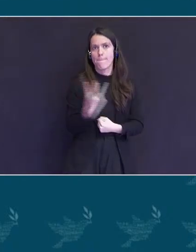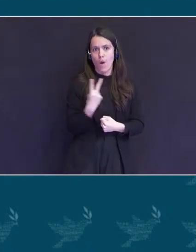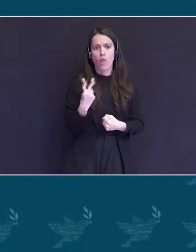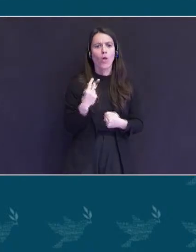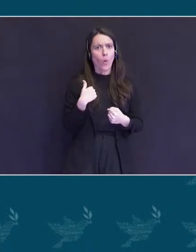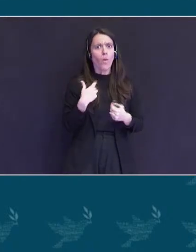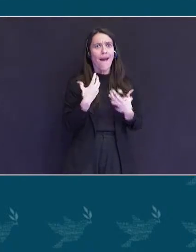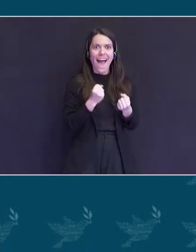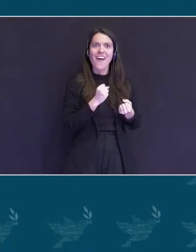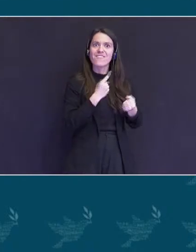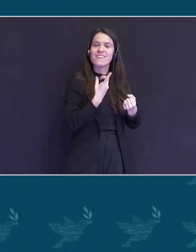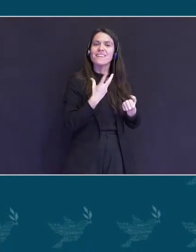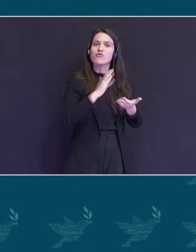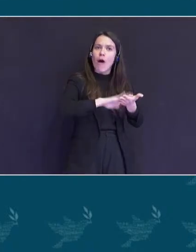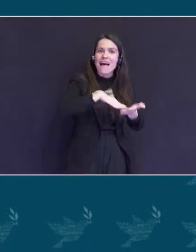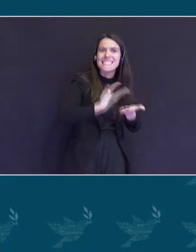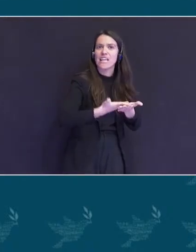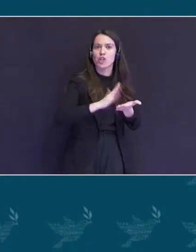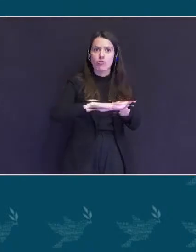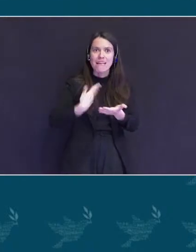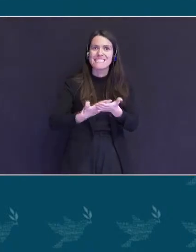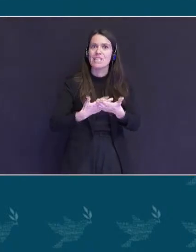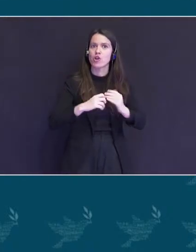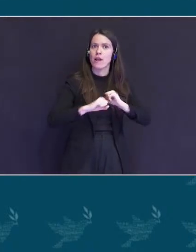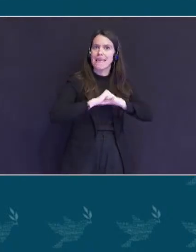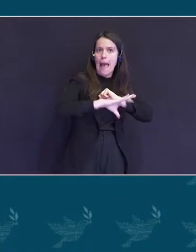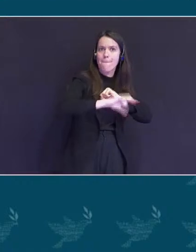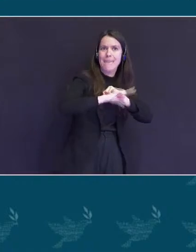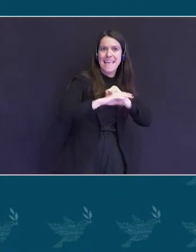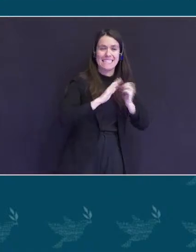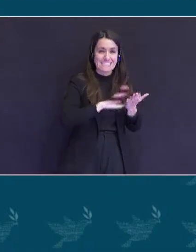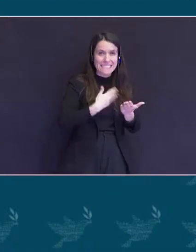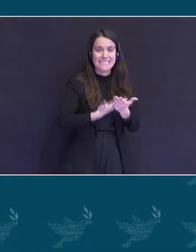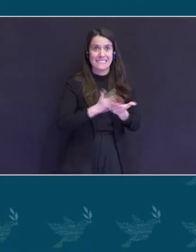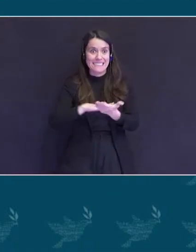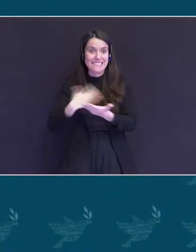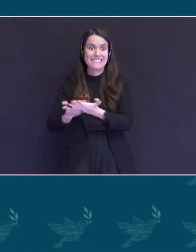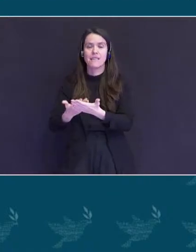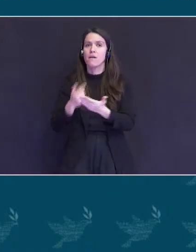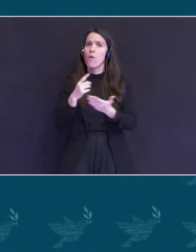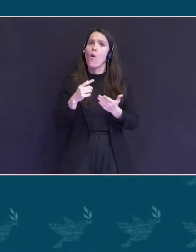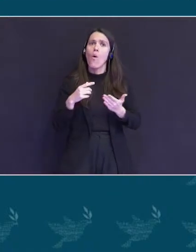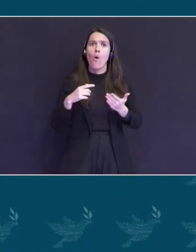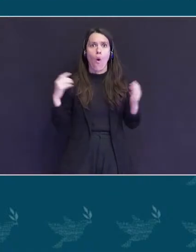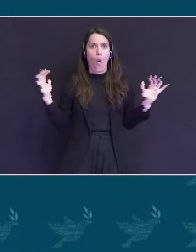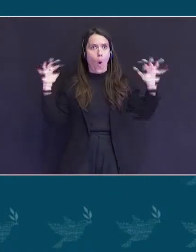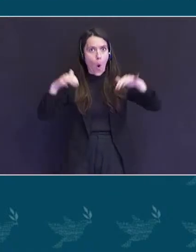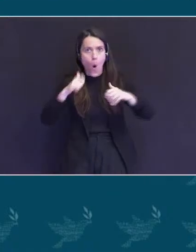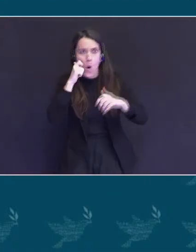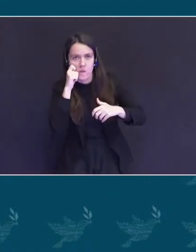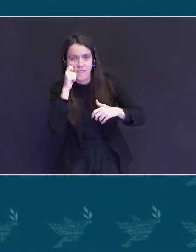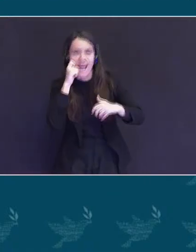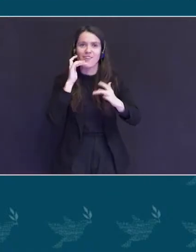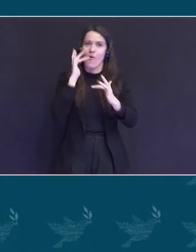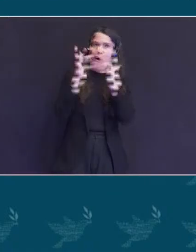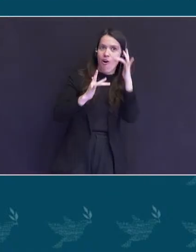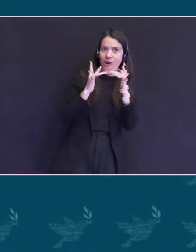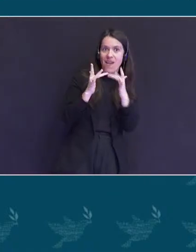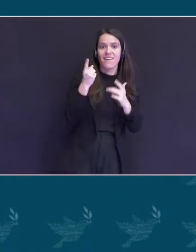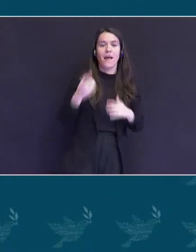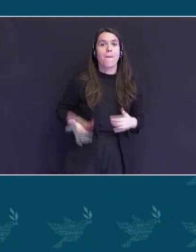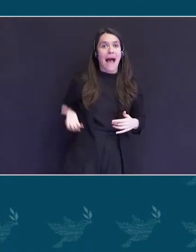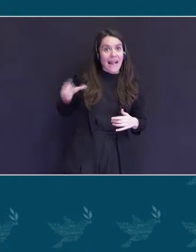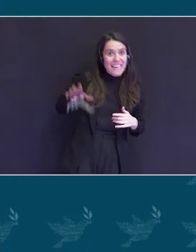several translation campaigns, both on-site and online. Some examples are